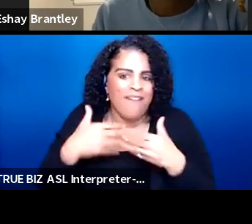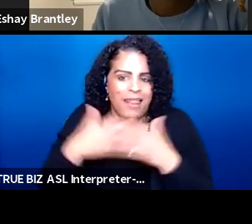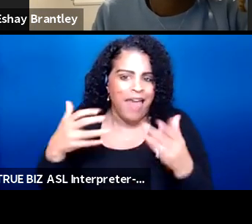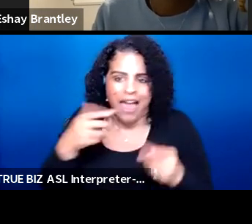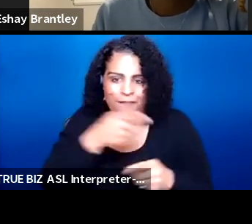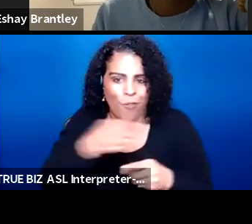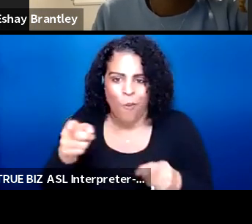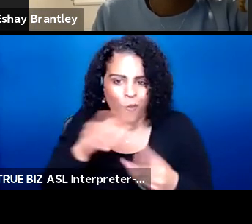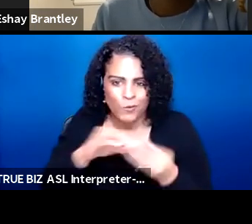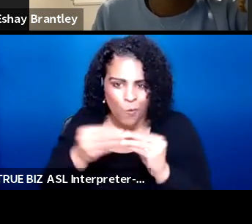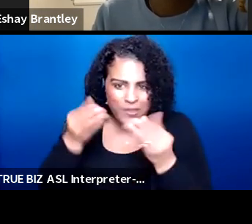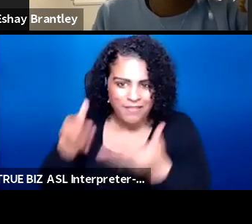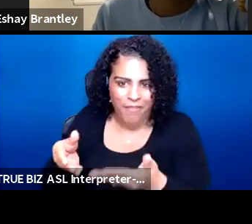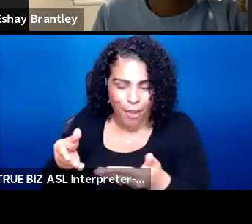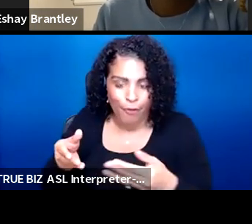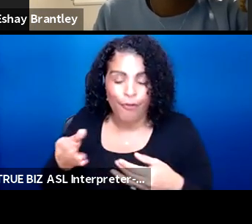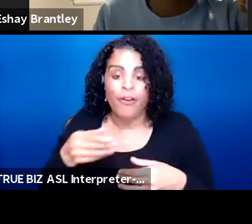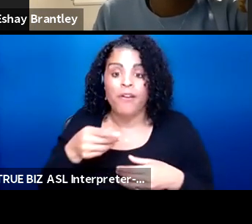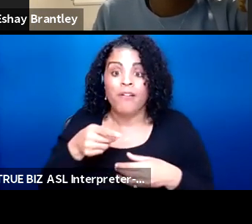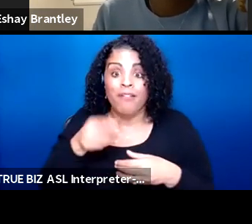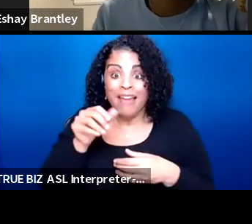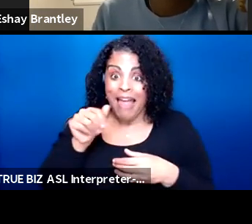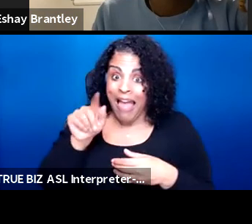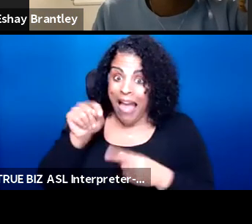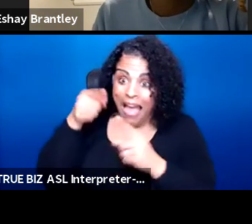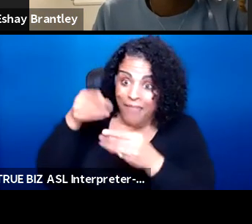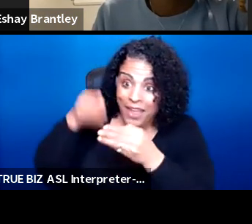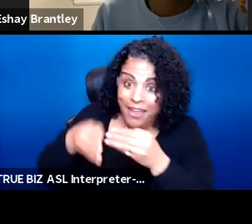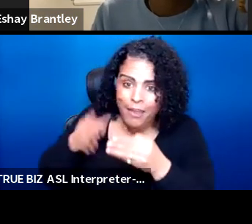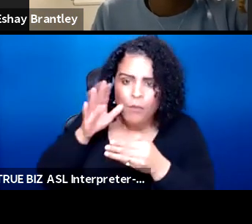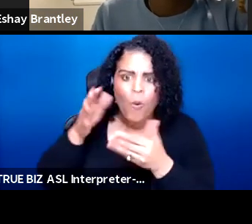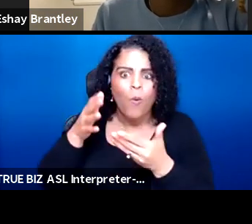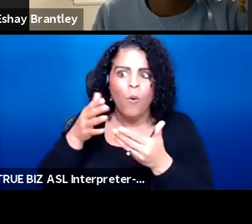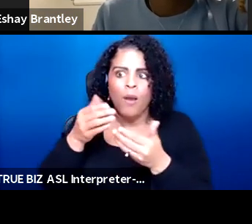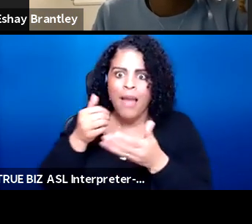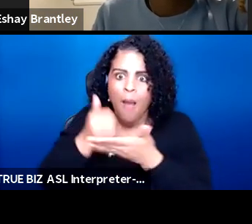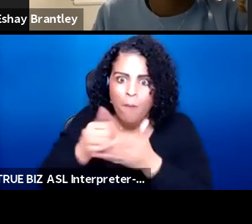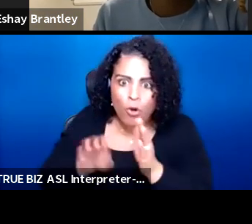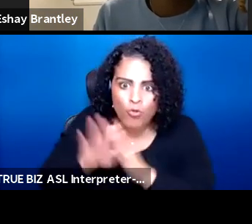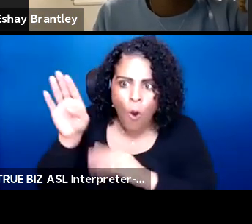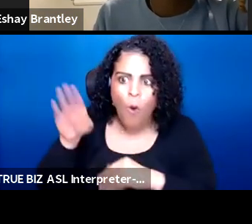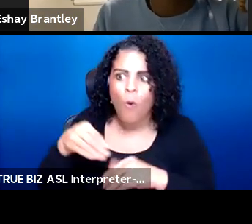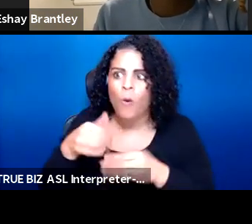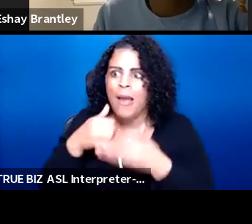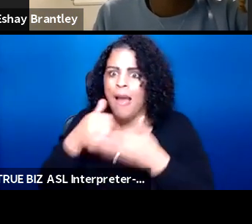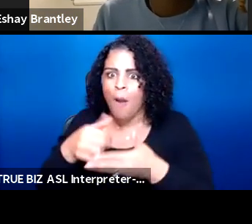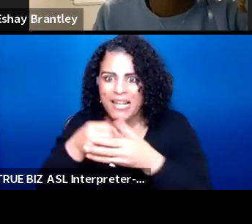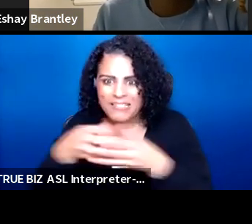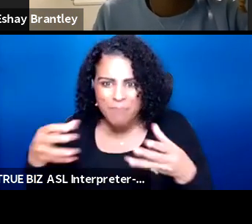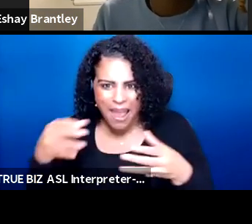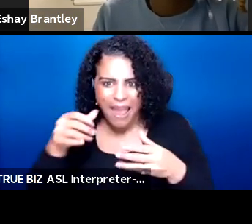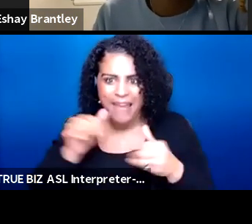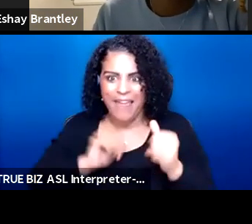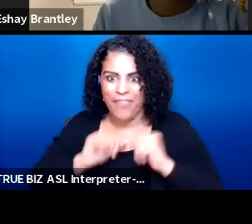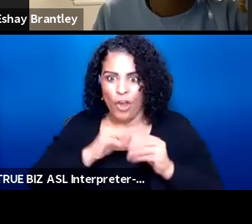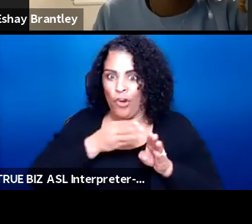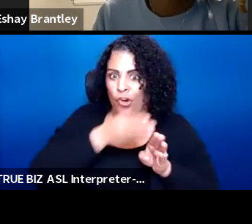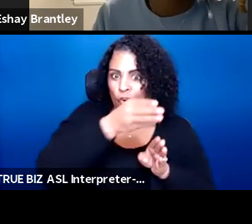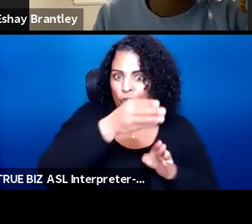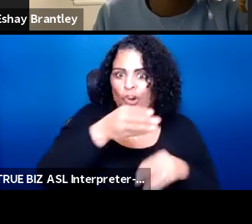Because in the end, what was going to help grow and what's going to help expand the theater is